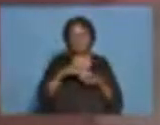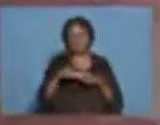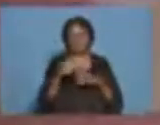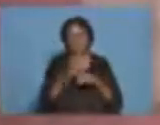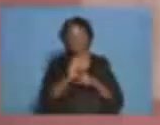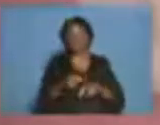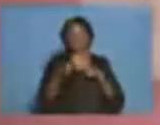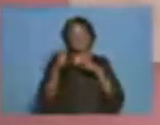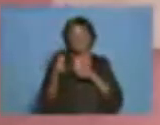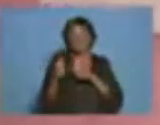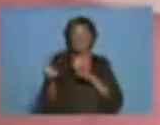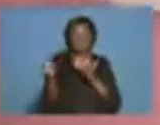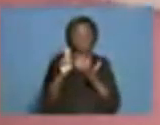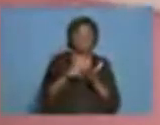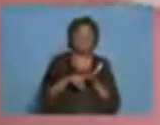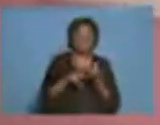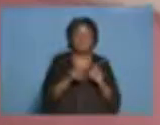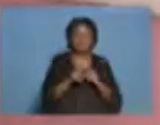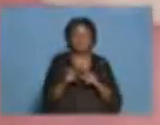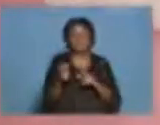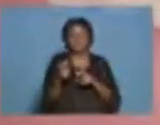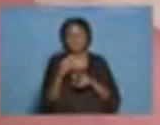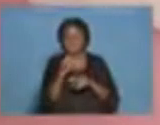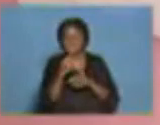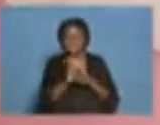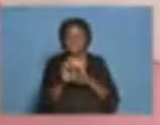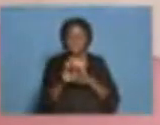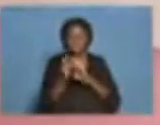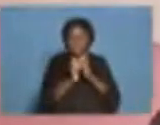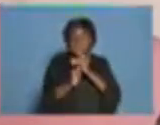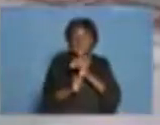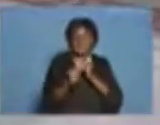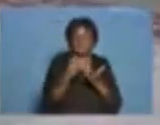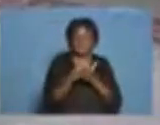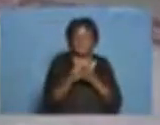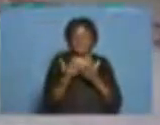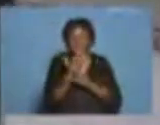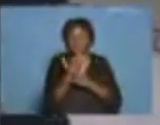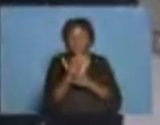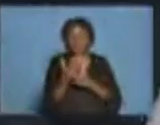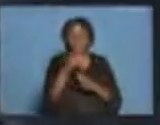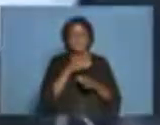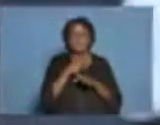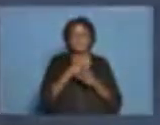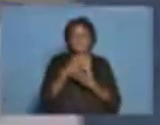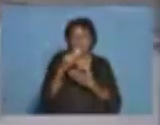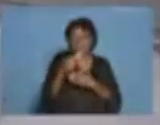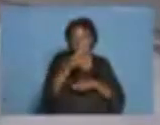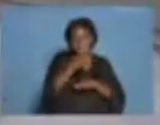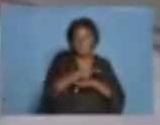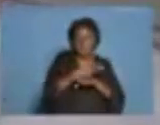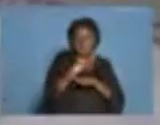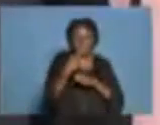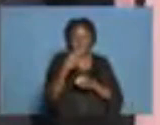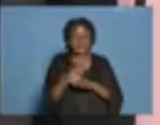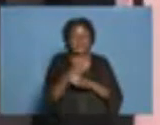contracts. It is further claimed that he laundered money by buying property and vehicles. Five other defendants in the case are also accused